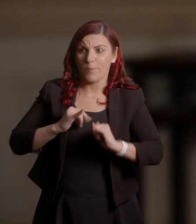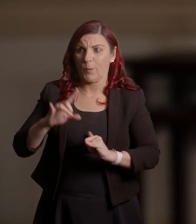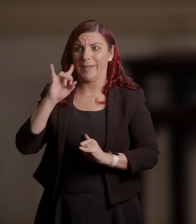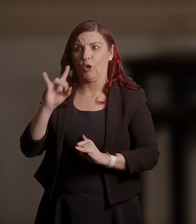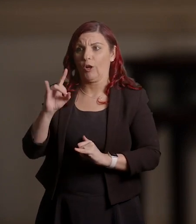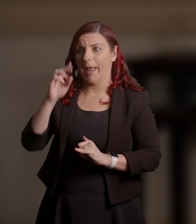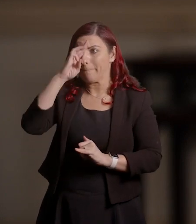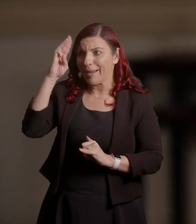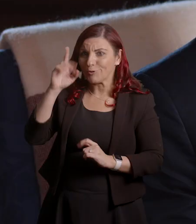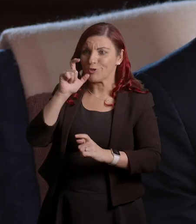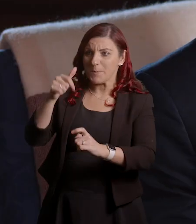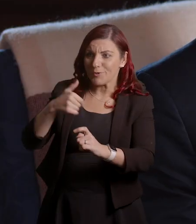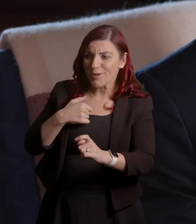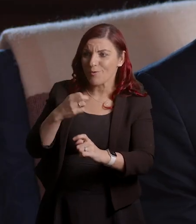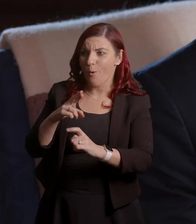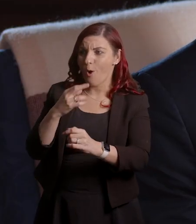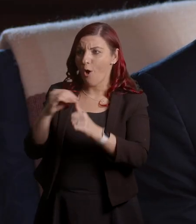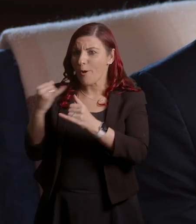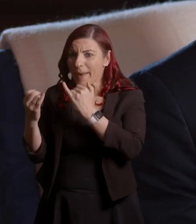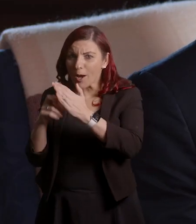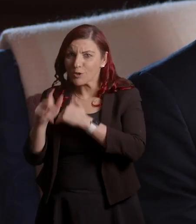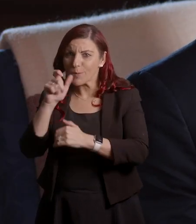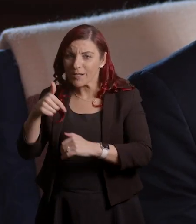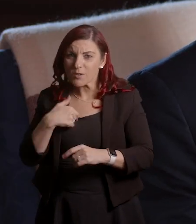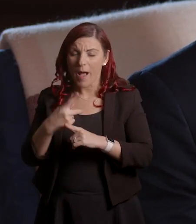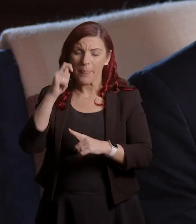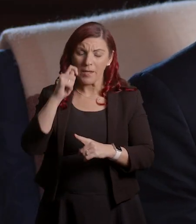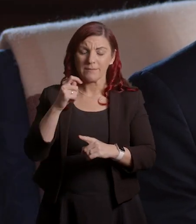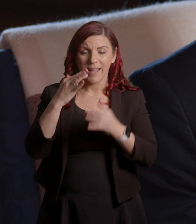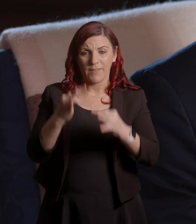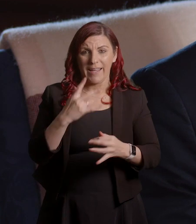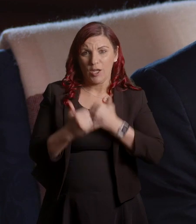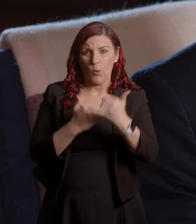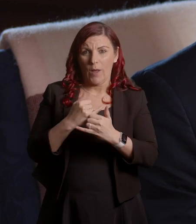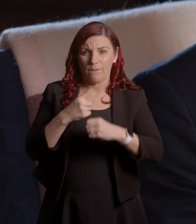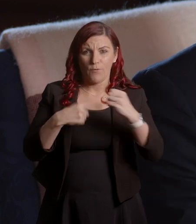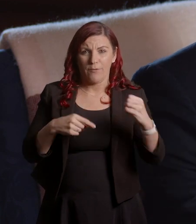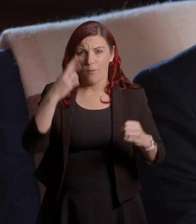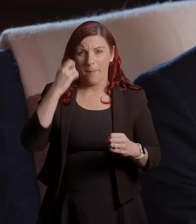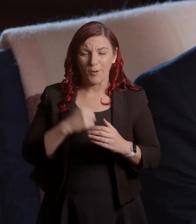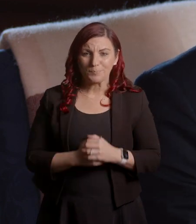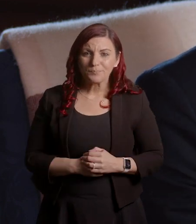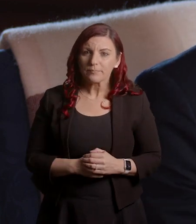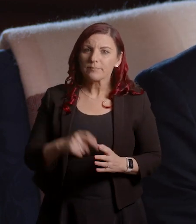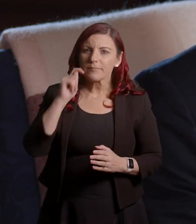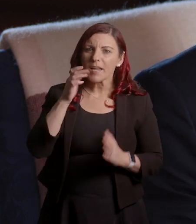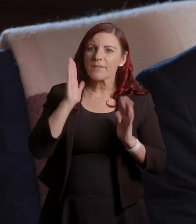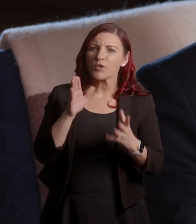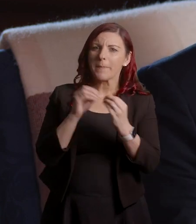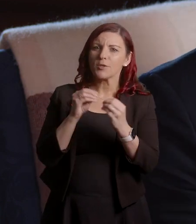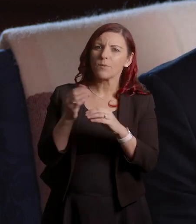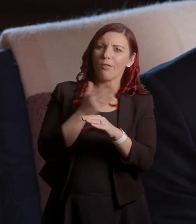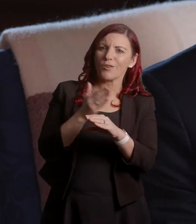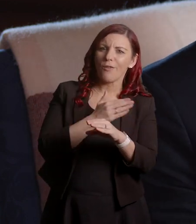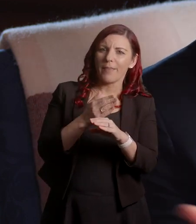So different, but I think something we'll forever remember. Mick, I mentioned to the girls beforehand, they were